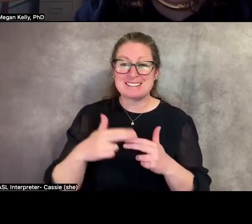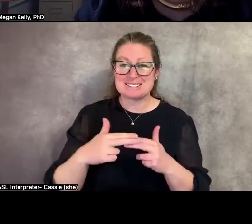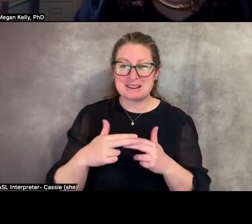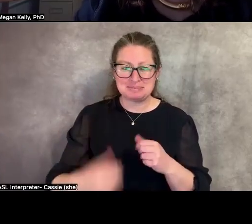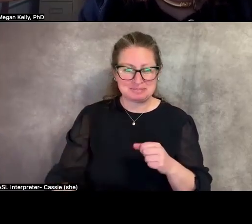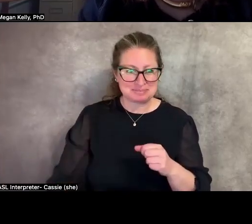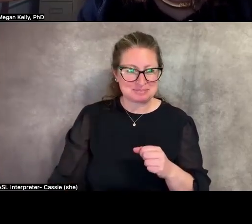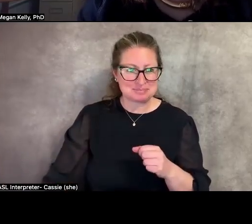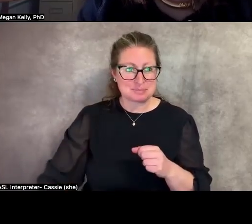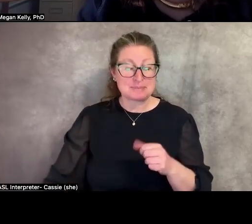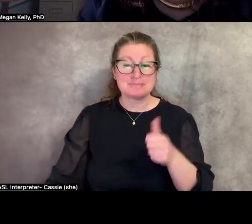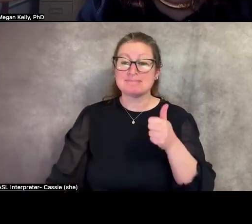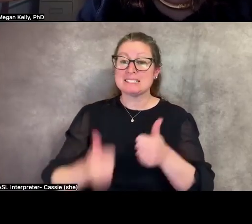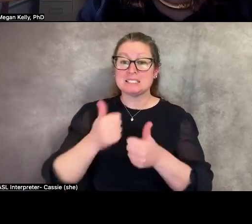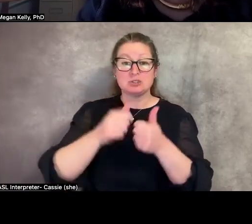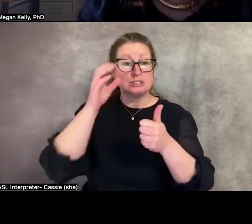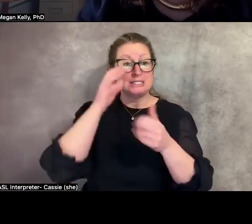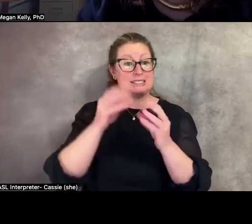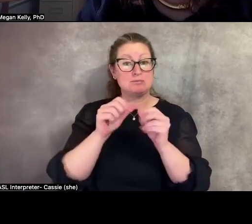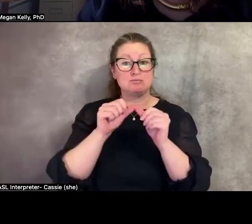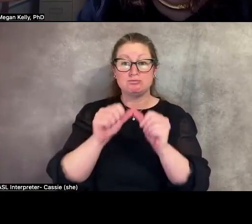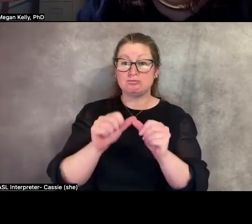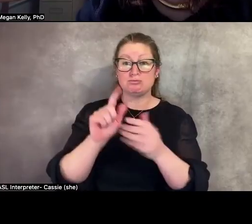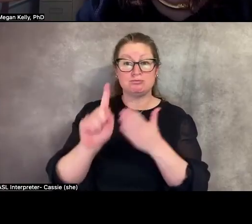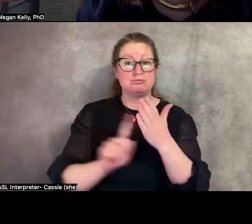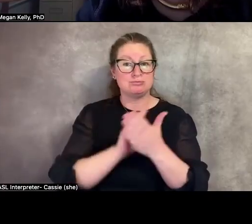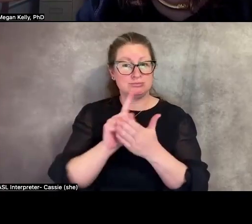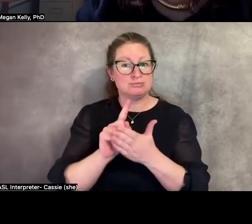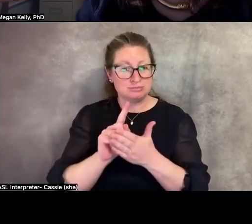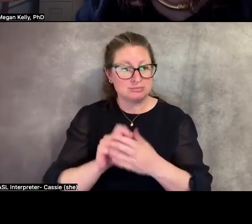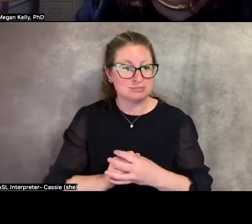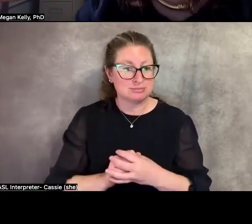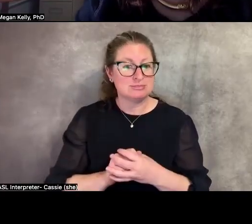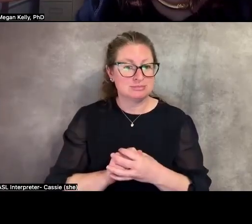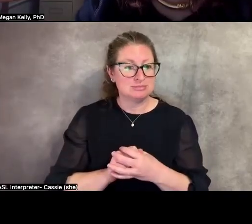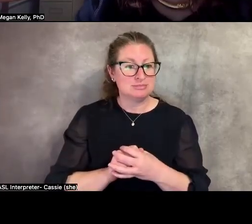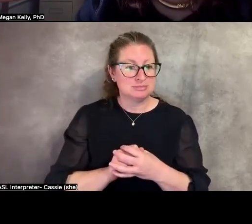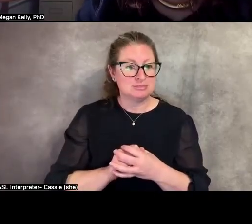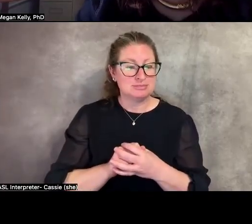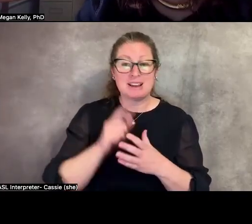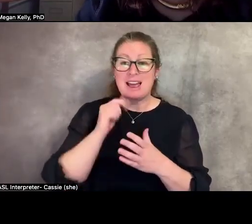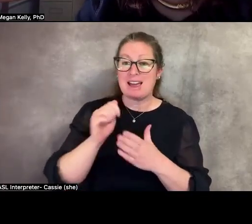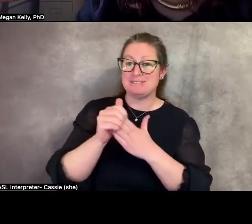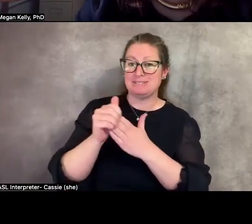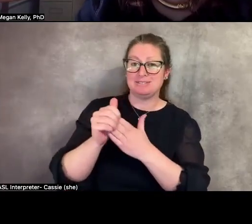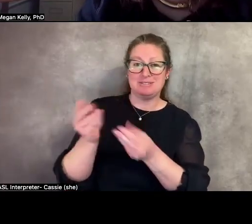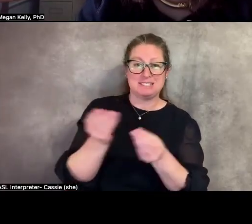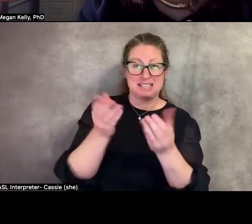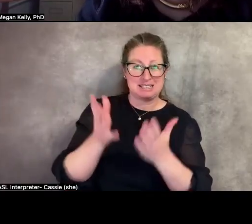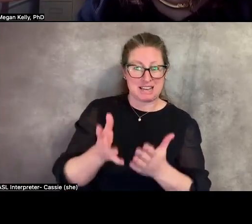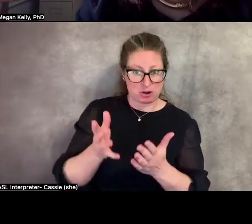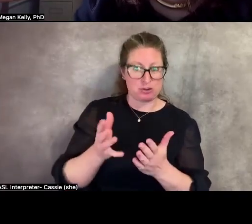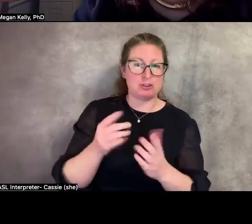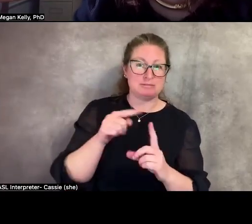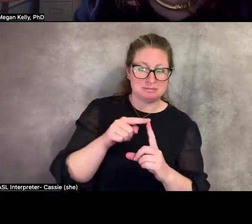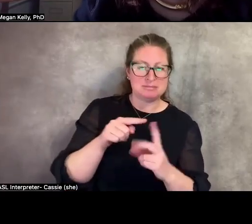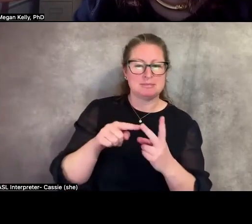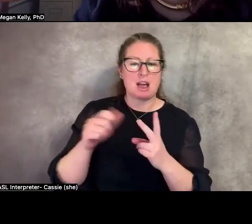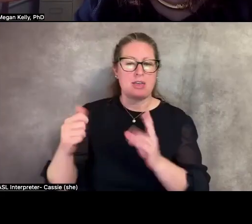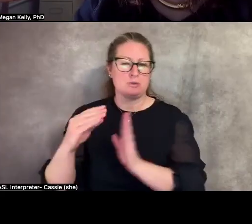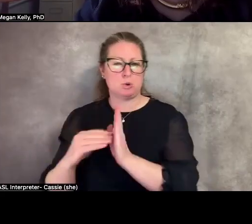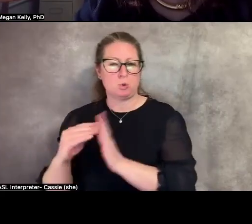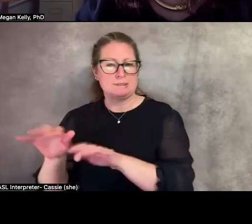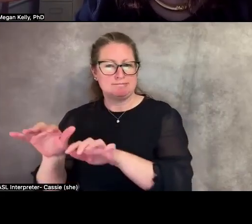Each listening session lasted for 60 minutes. They were led by a facilitator, and someone was taking notes on the